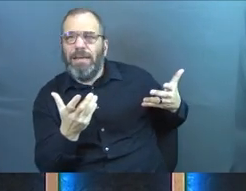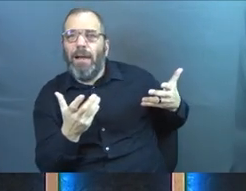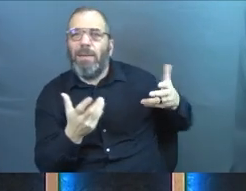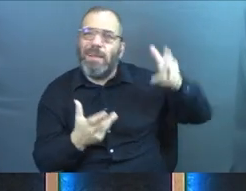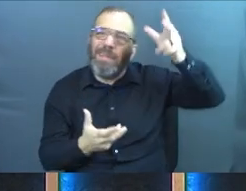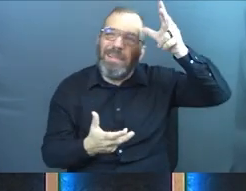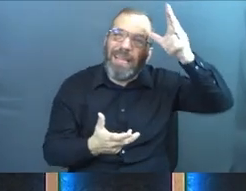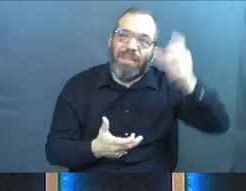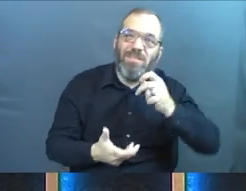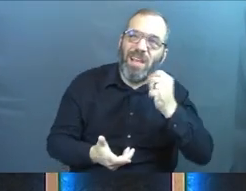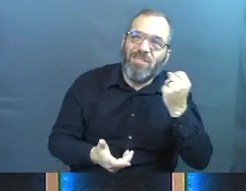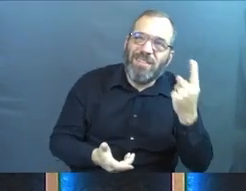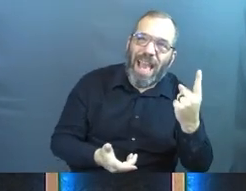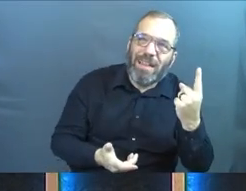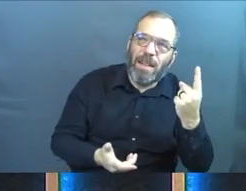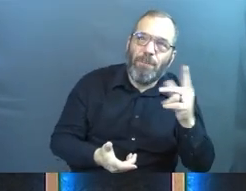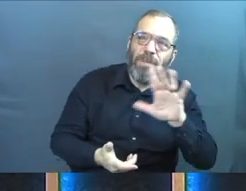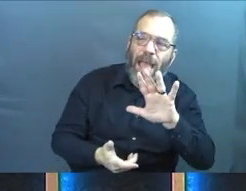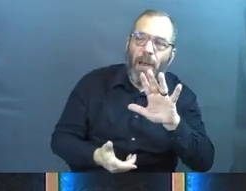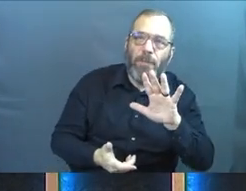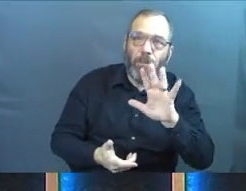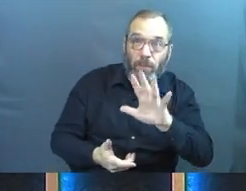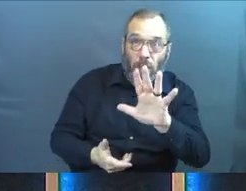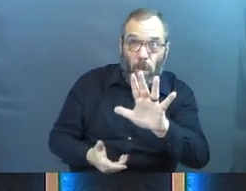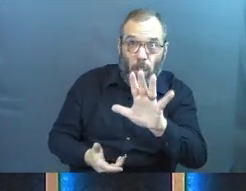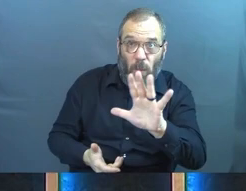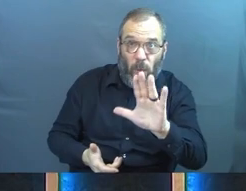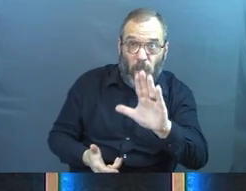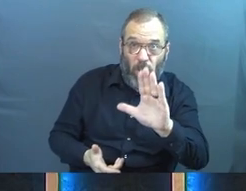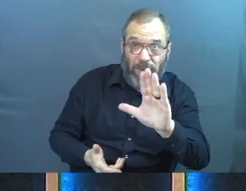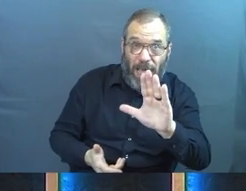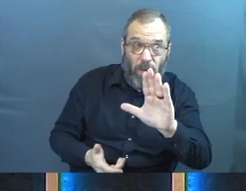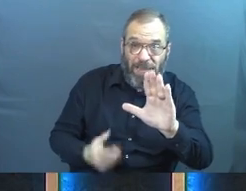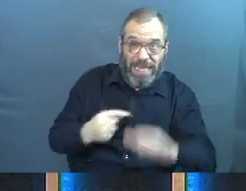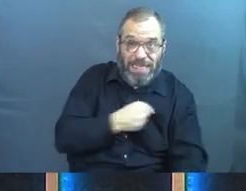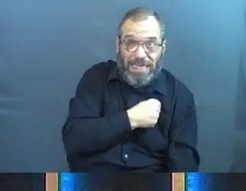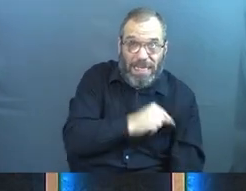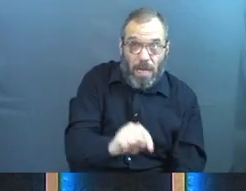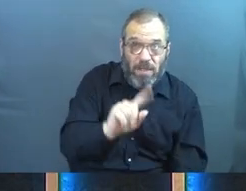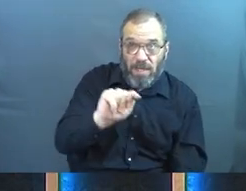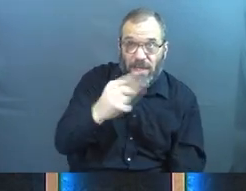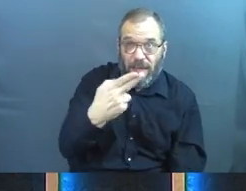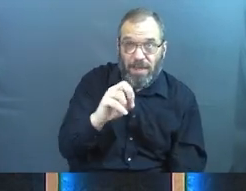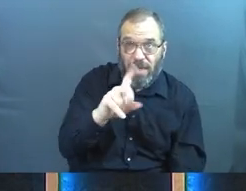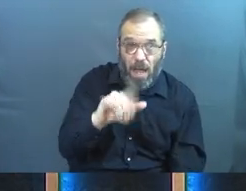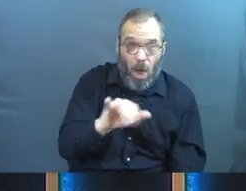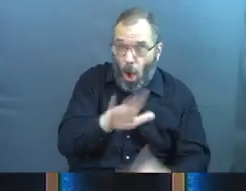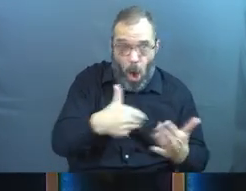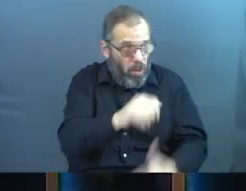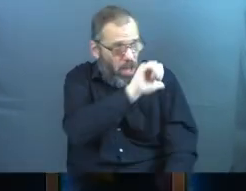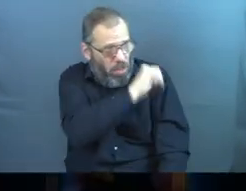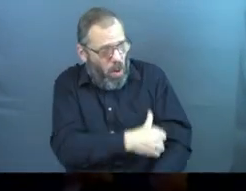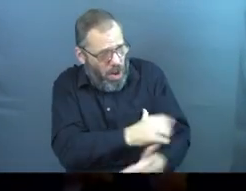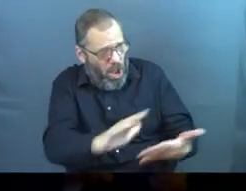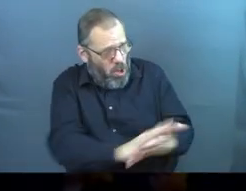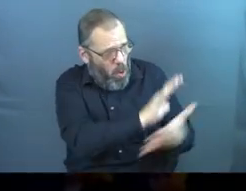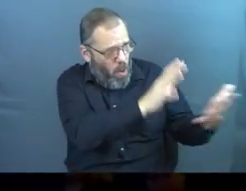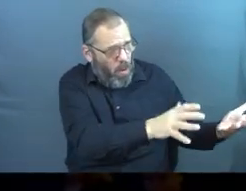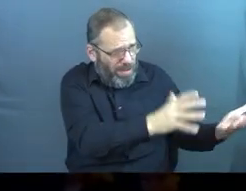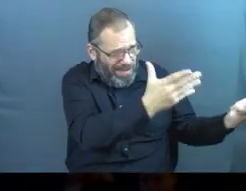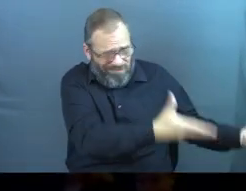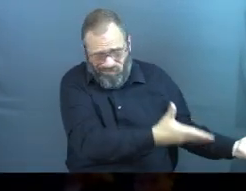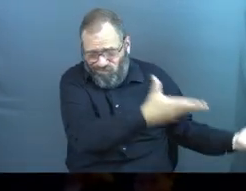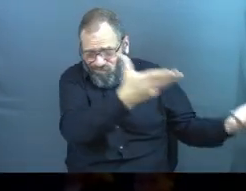doesn't get it, right? And notice what he says, because this is very important theology here. He says, all this authority and their glory, it has